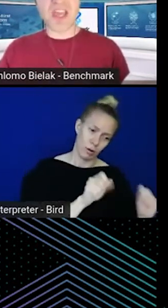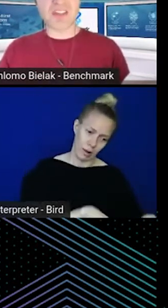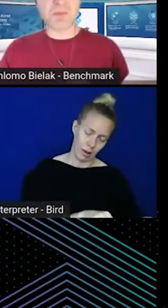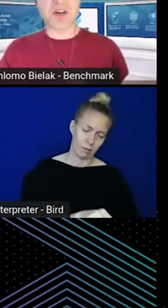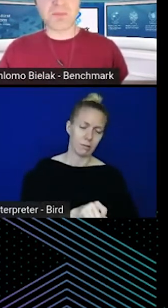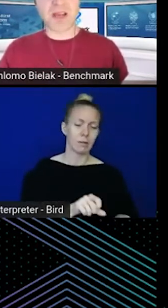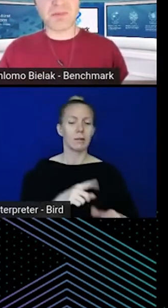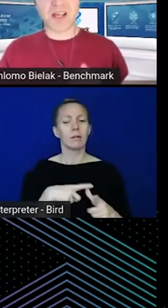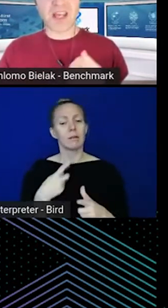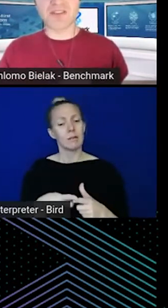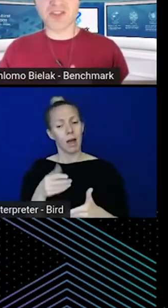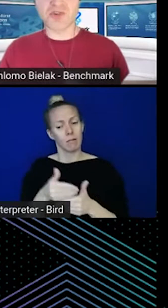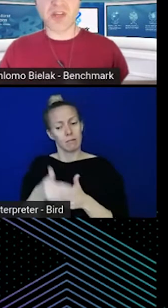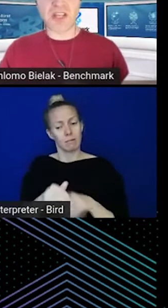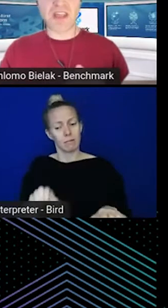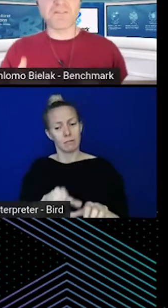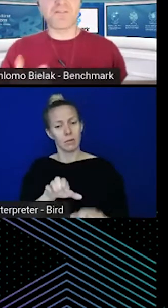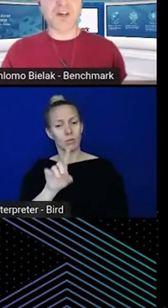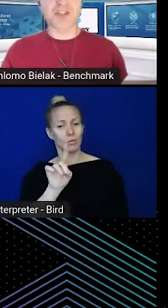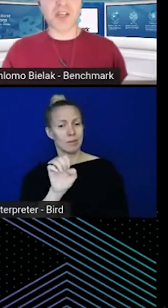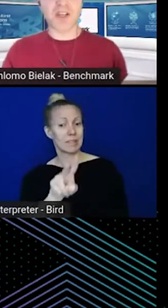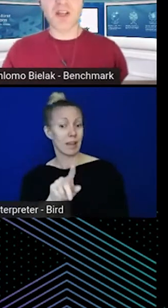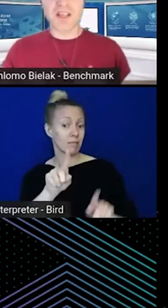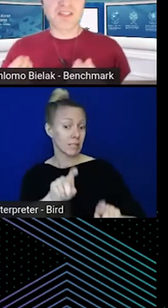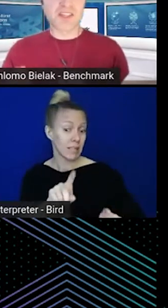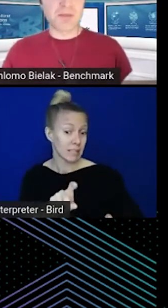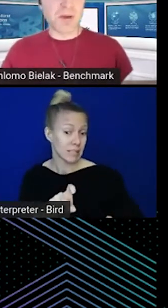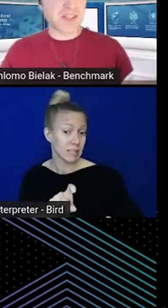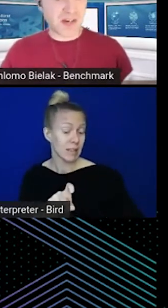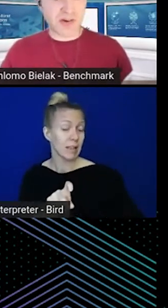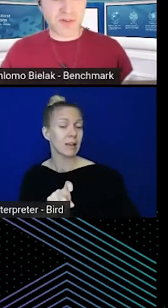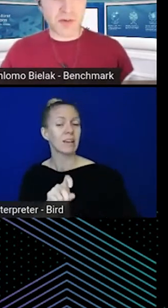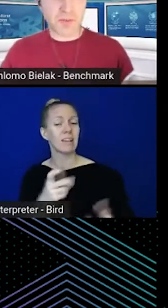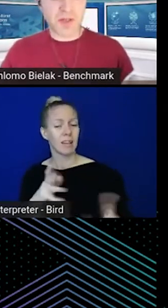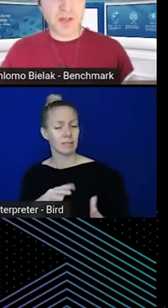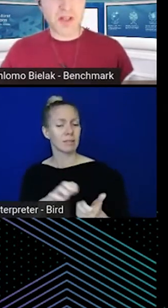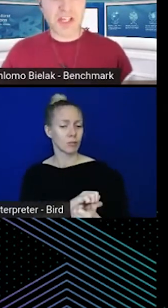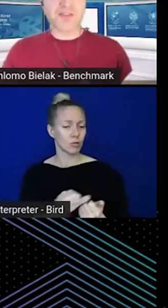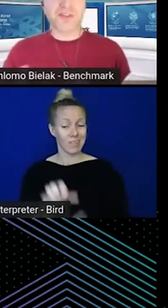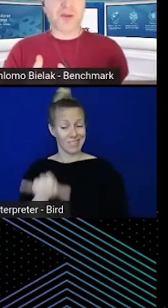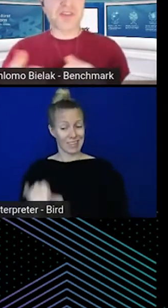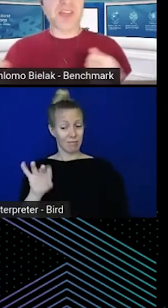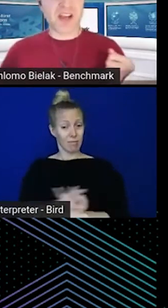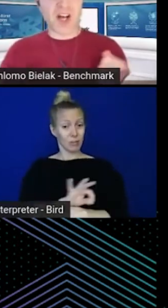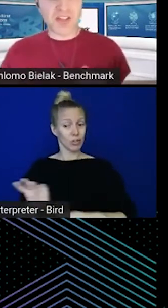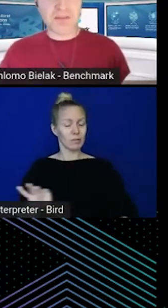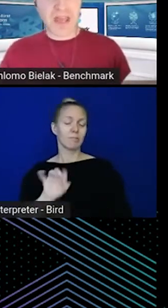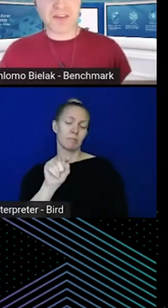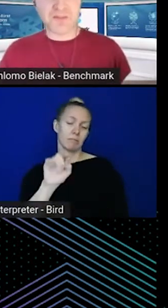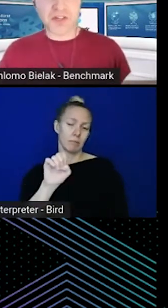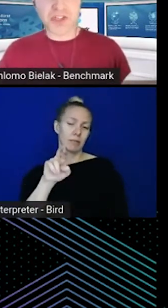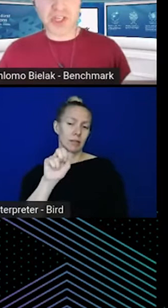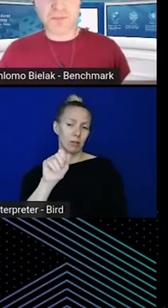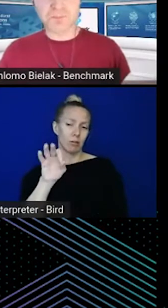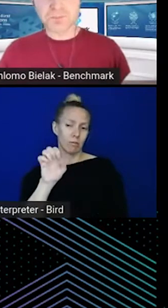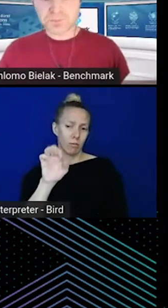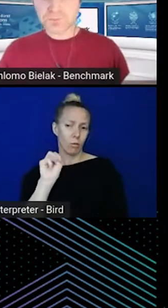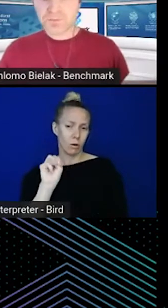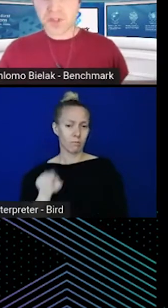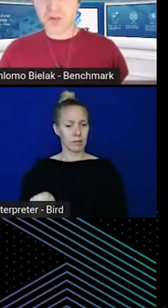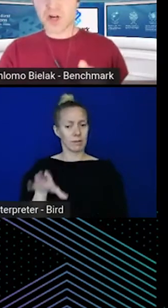testing, which is, again, is part of the pipeline, and destroy it. And that function is done by Terraform. Terraform is that on-demand